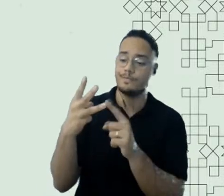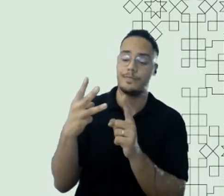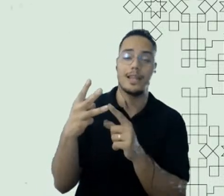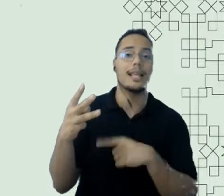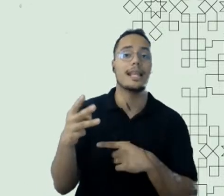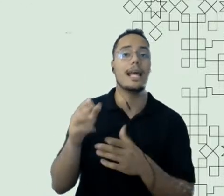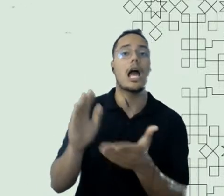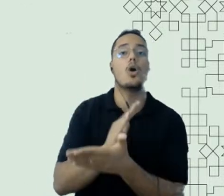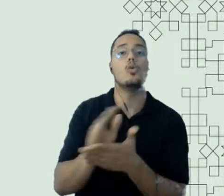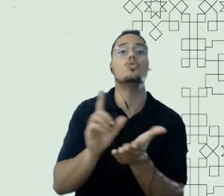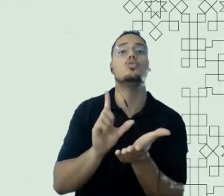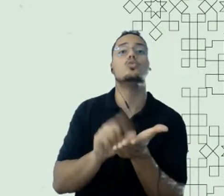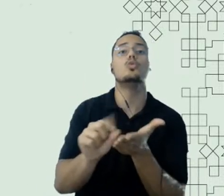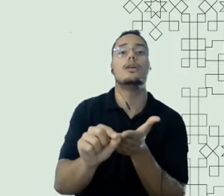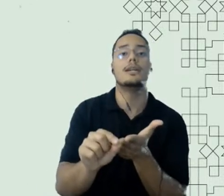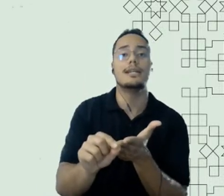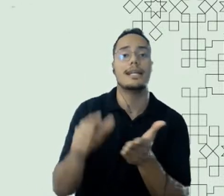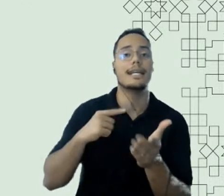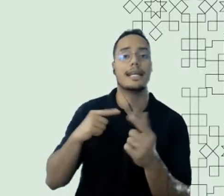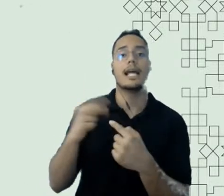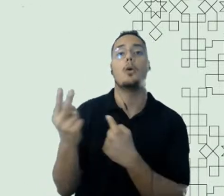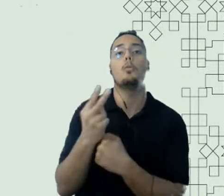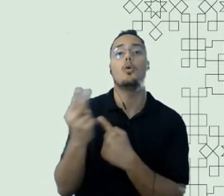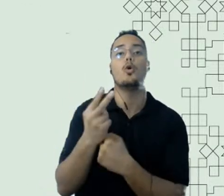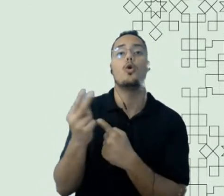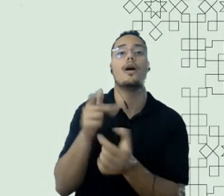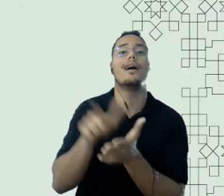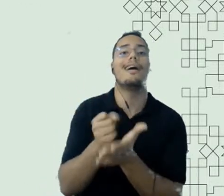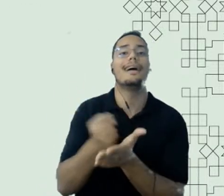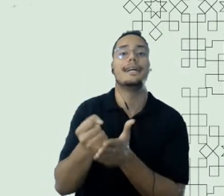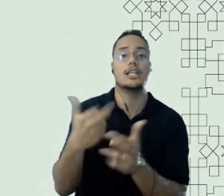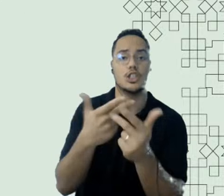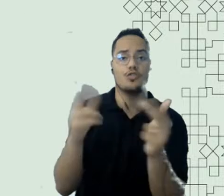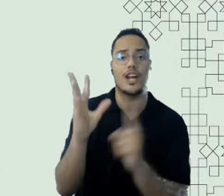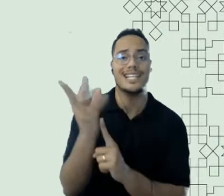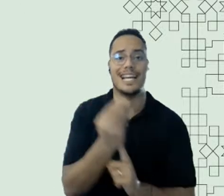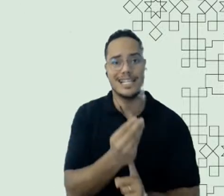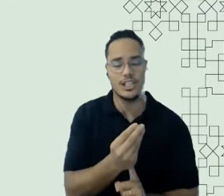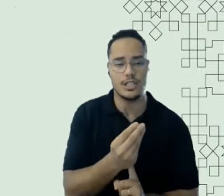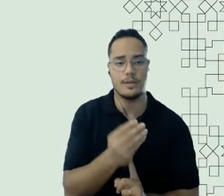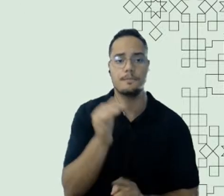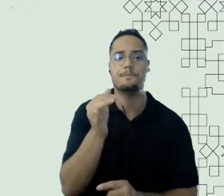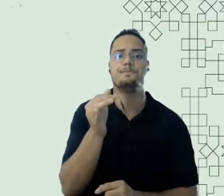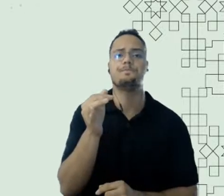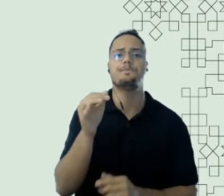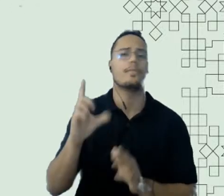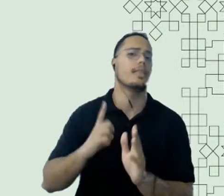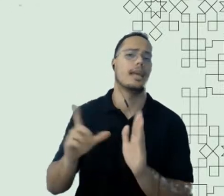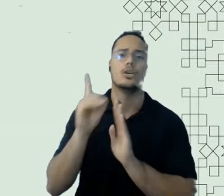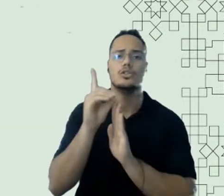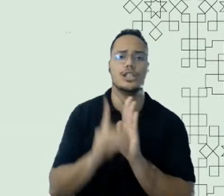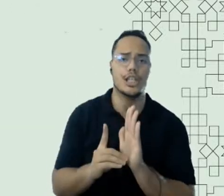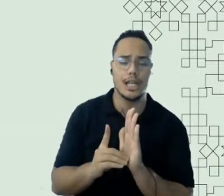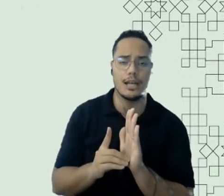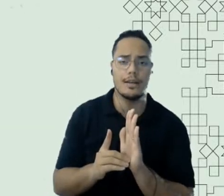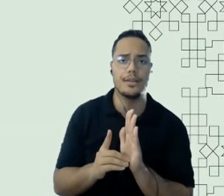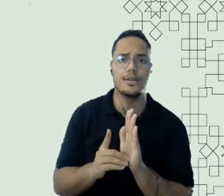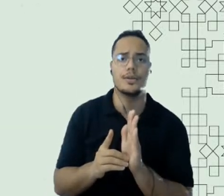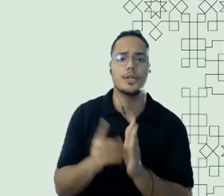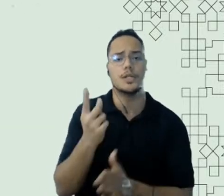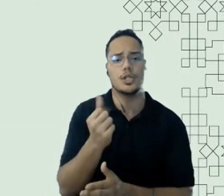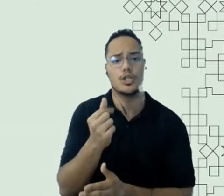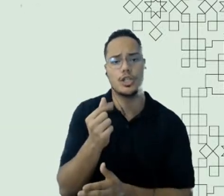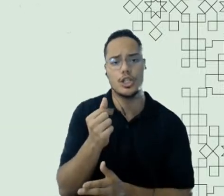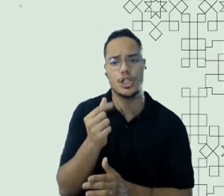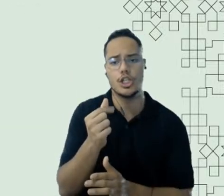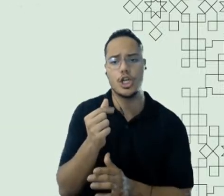and performers, with the right to proportionate remuneration, an obligation for transparency, a contract adjustment mechanism,